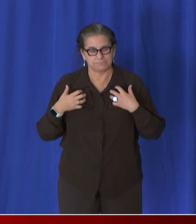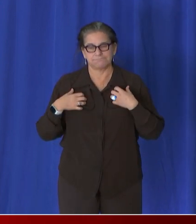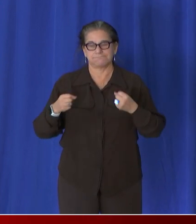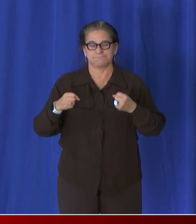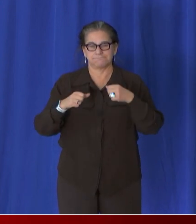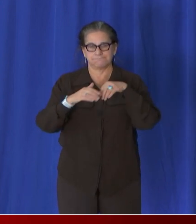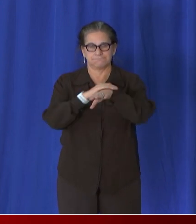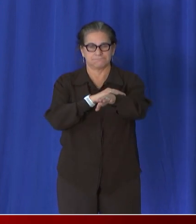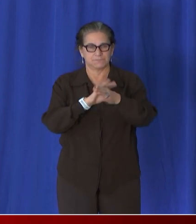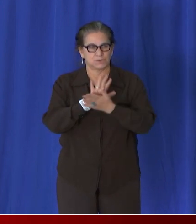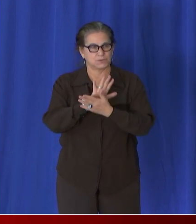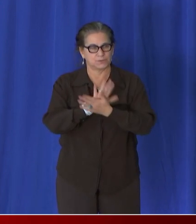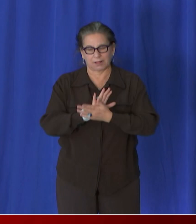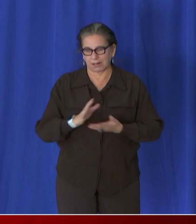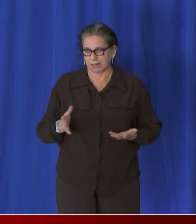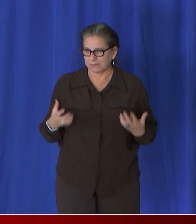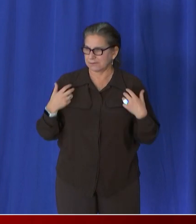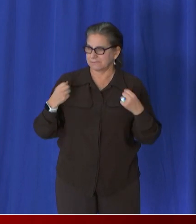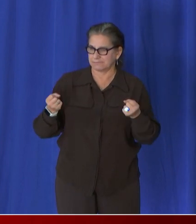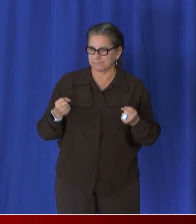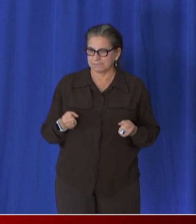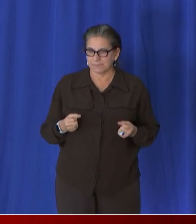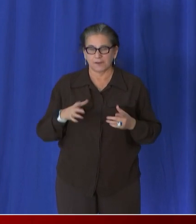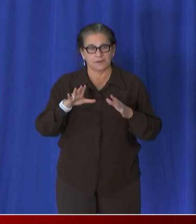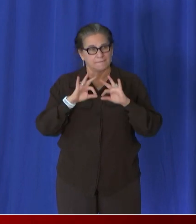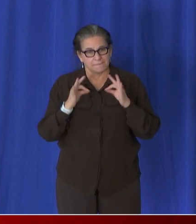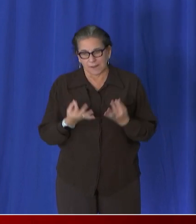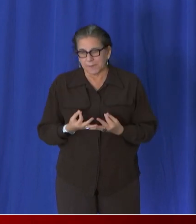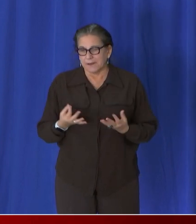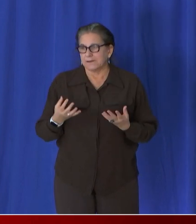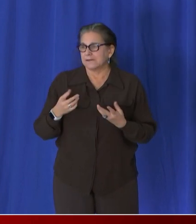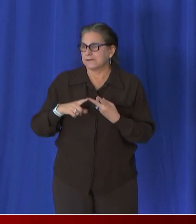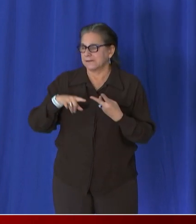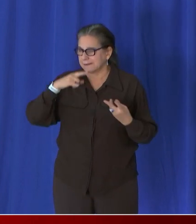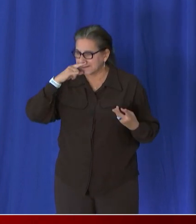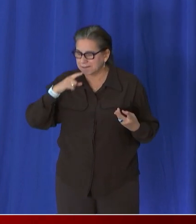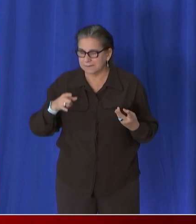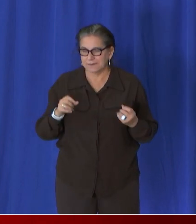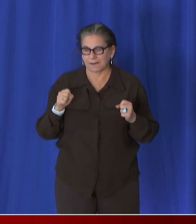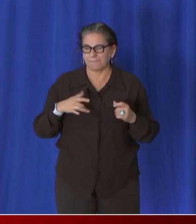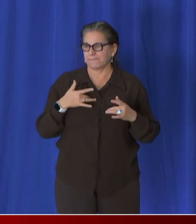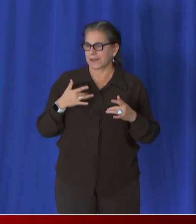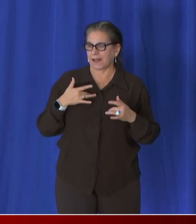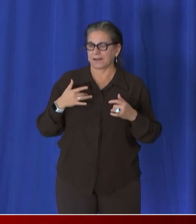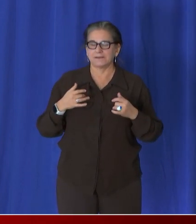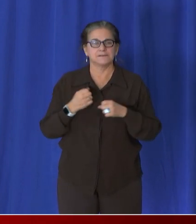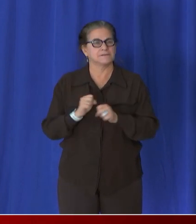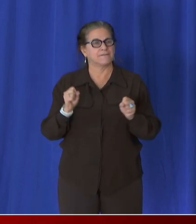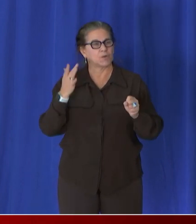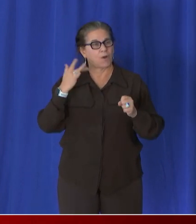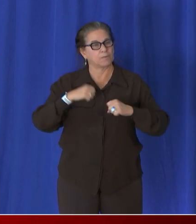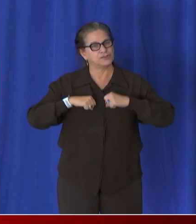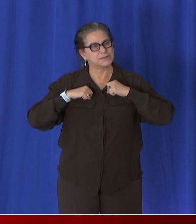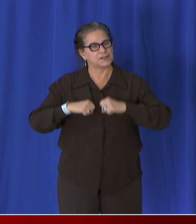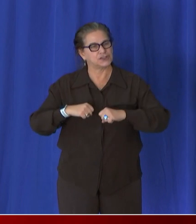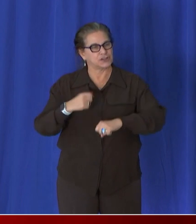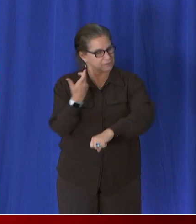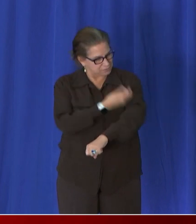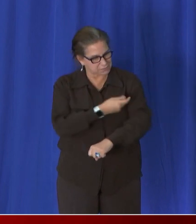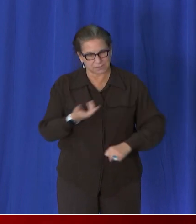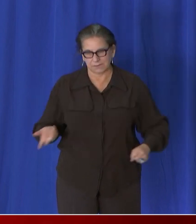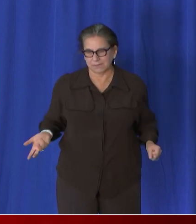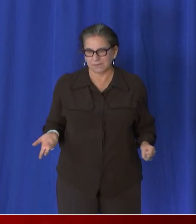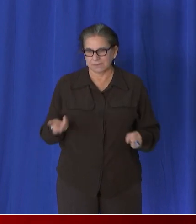and having your whole family being more able to participate fully in the city and in the